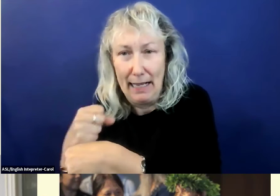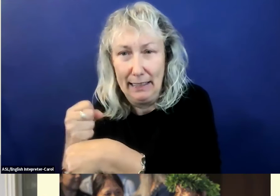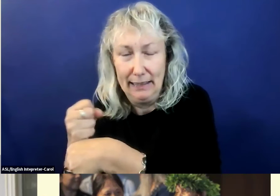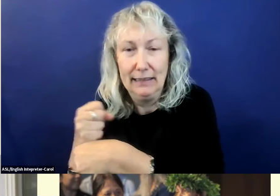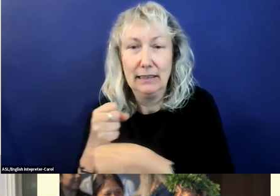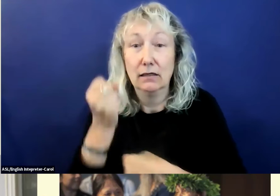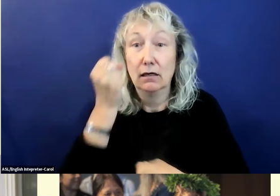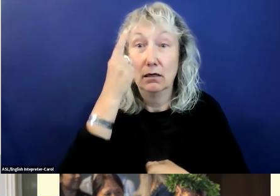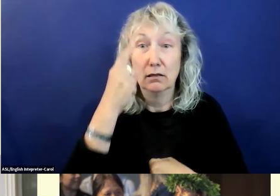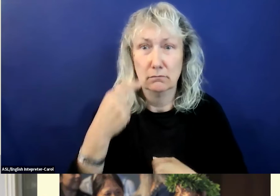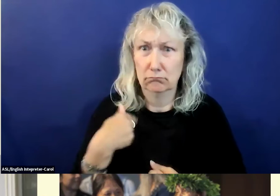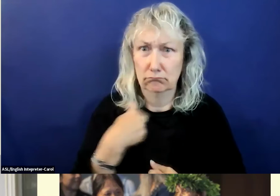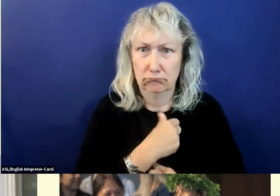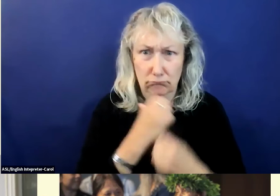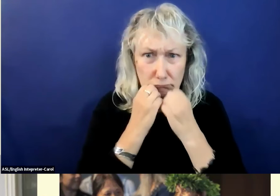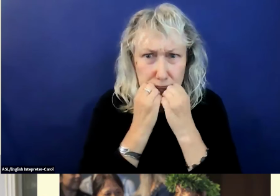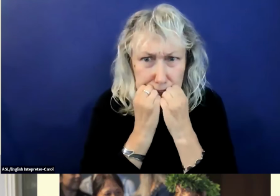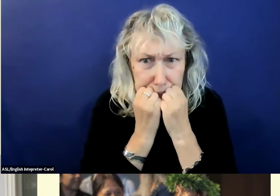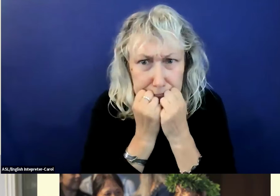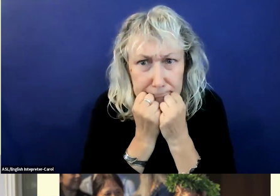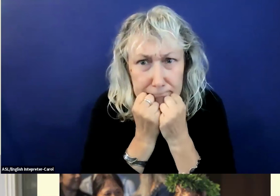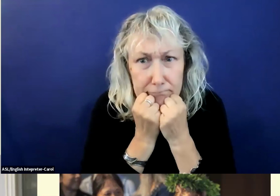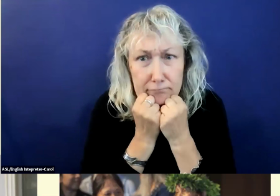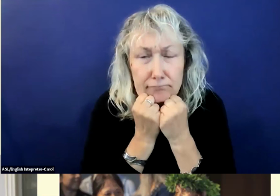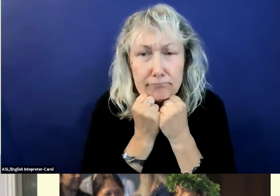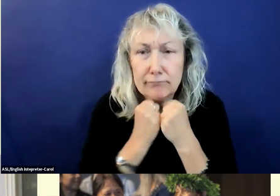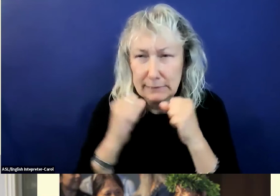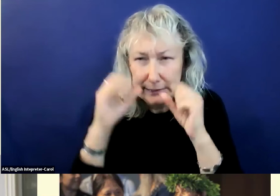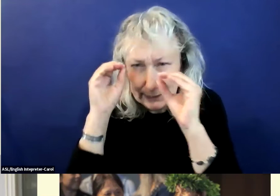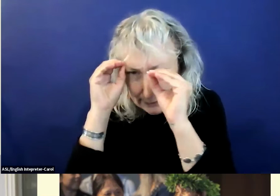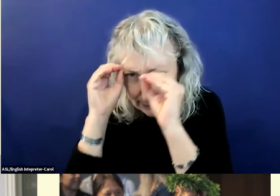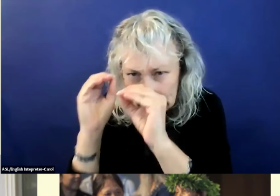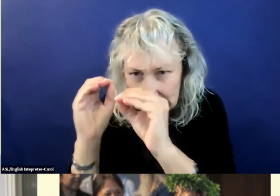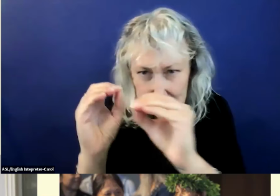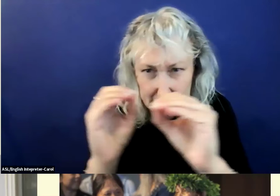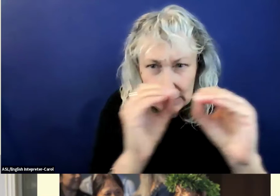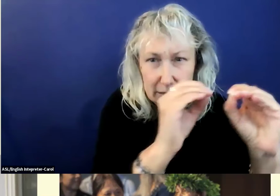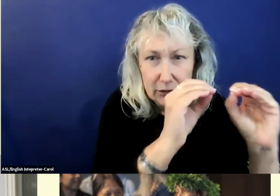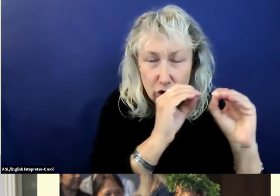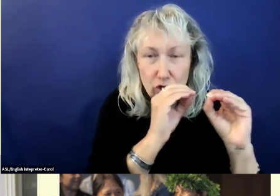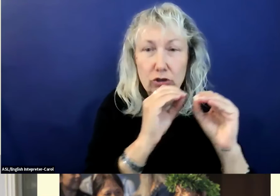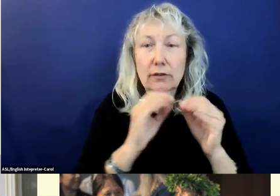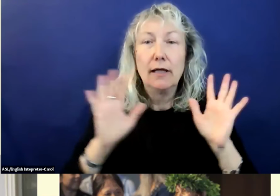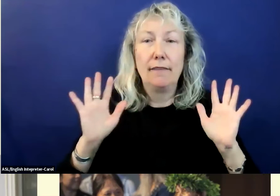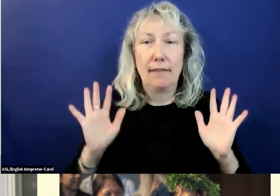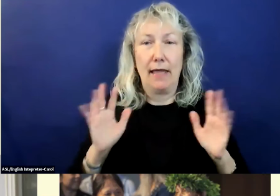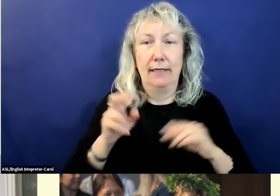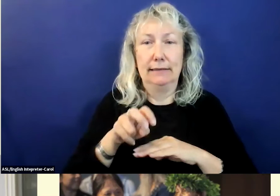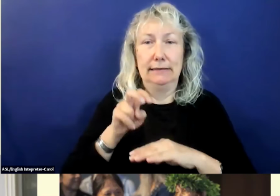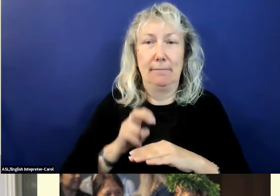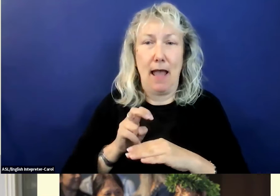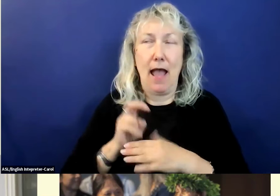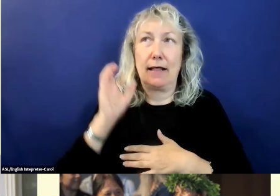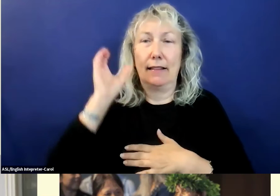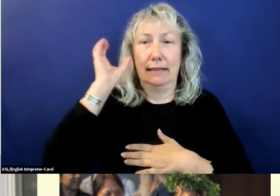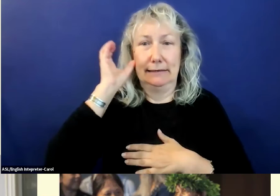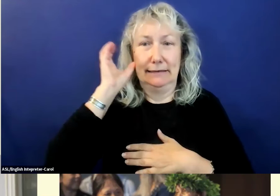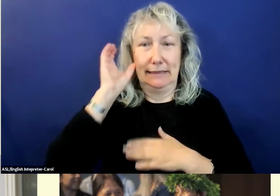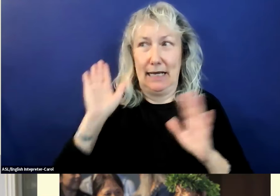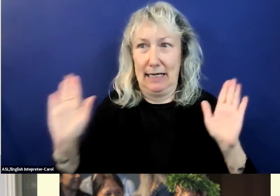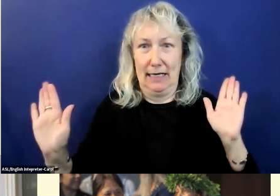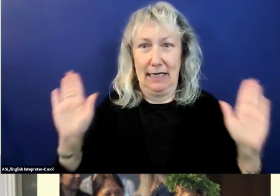we teach and listen and do what we have learned. And with this